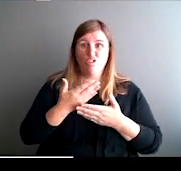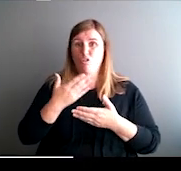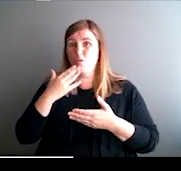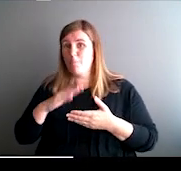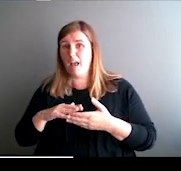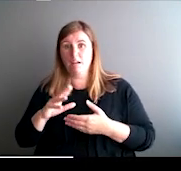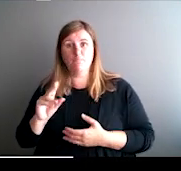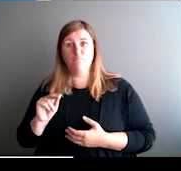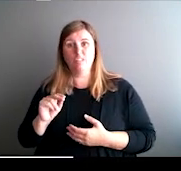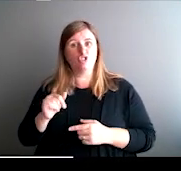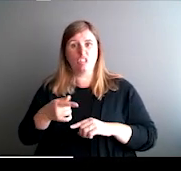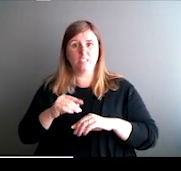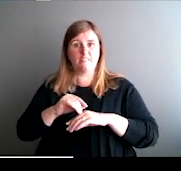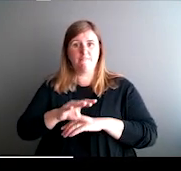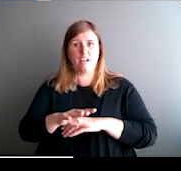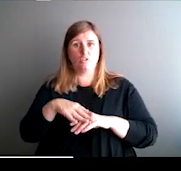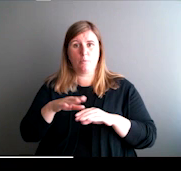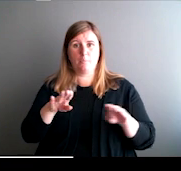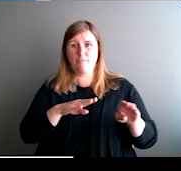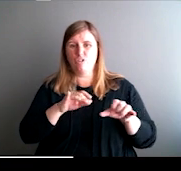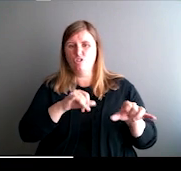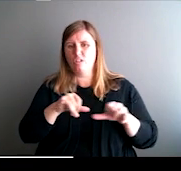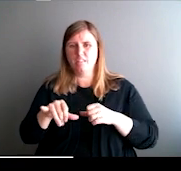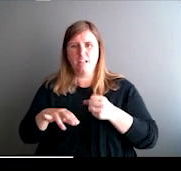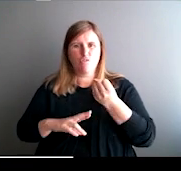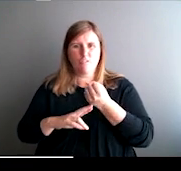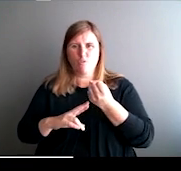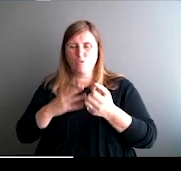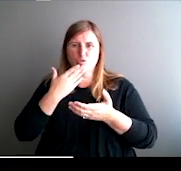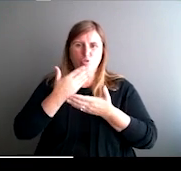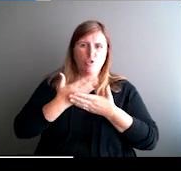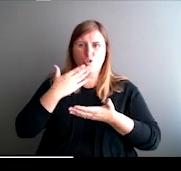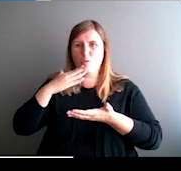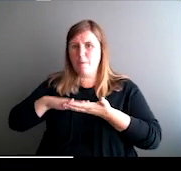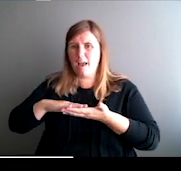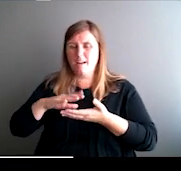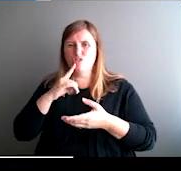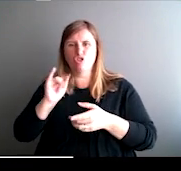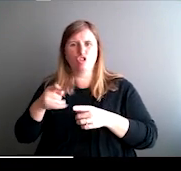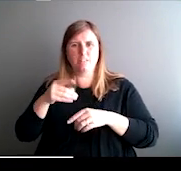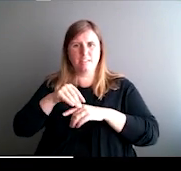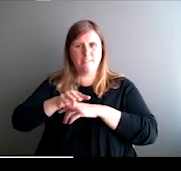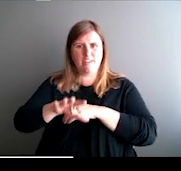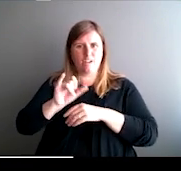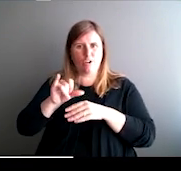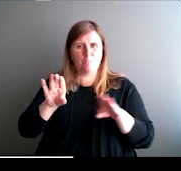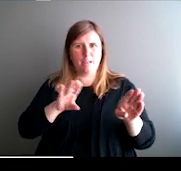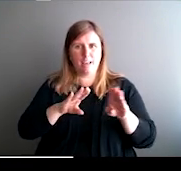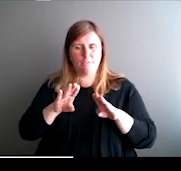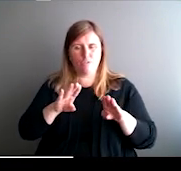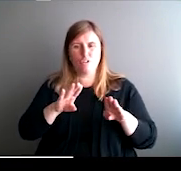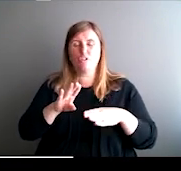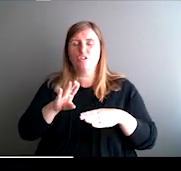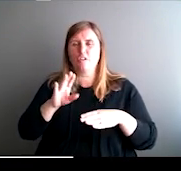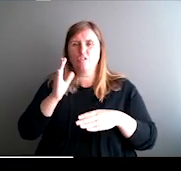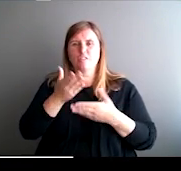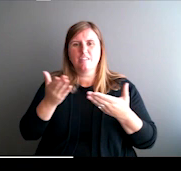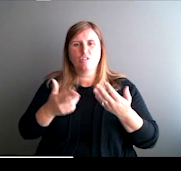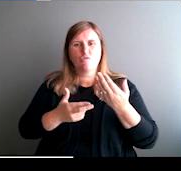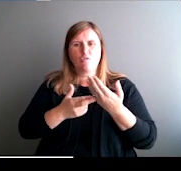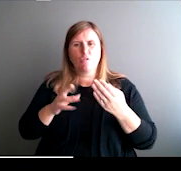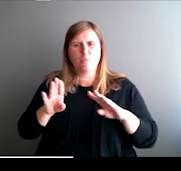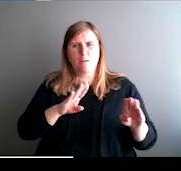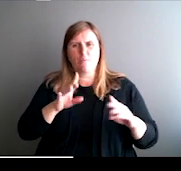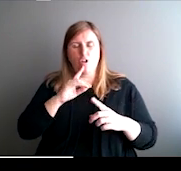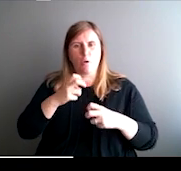an effect on behavior. Just as reinforcement is neither good nor bad, it's an effect on behavior. There are things that reinforce behavior